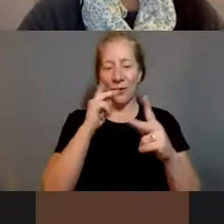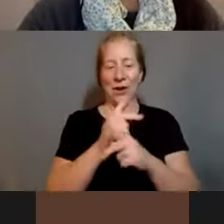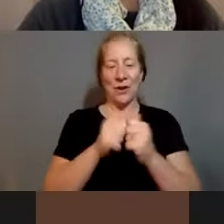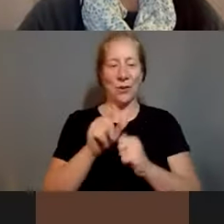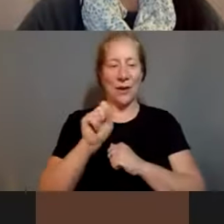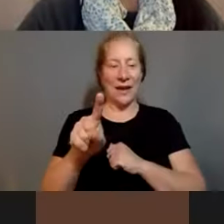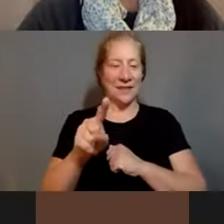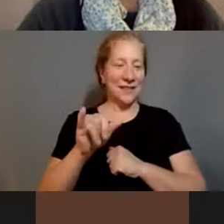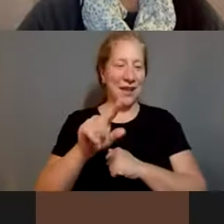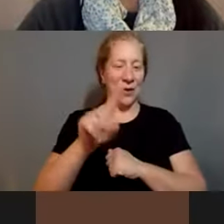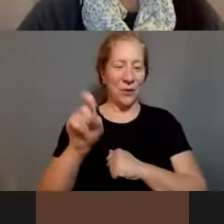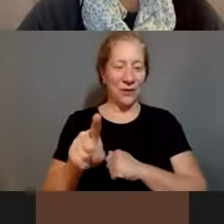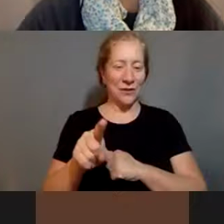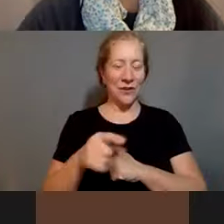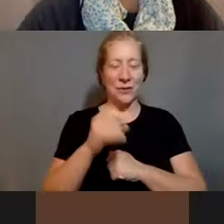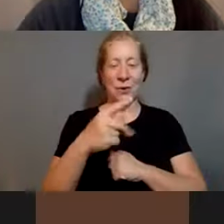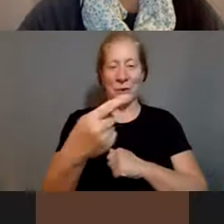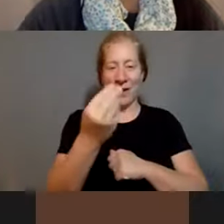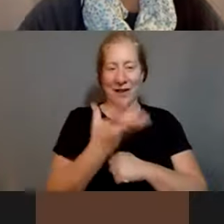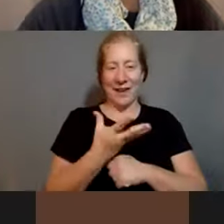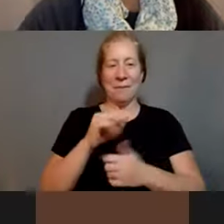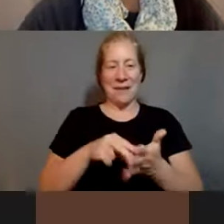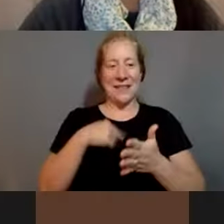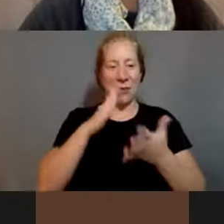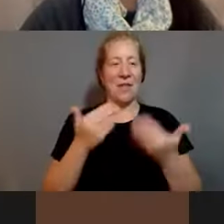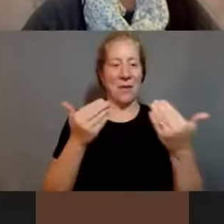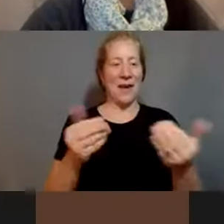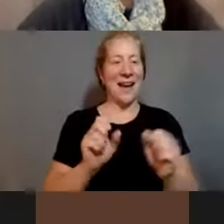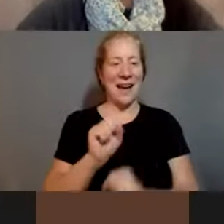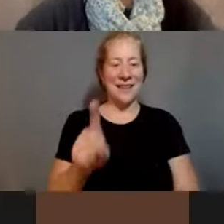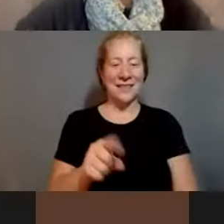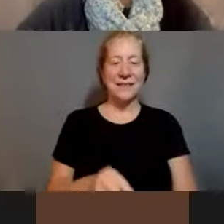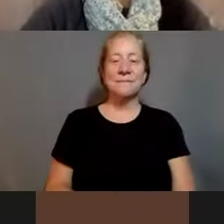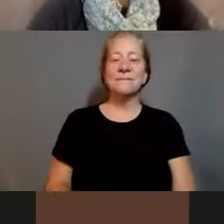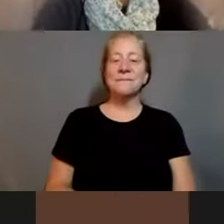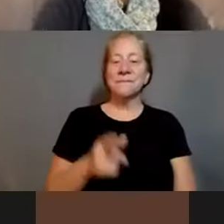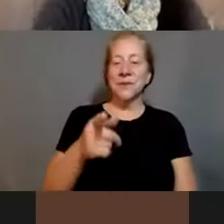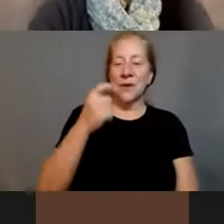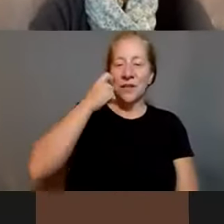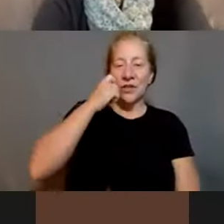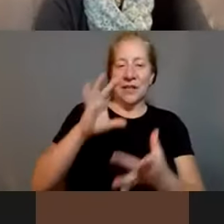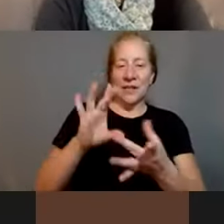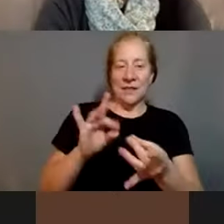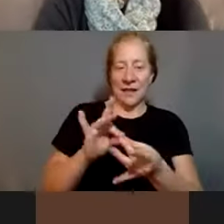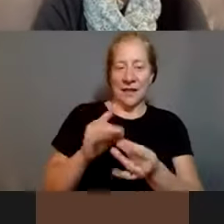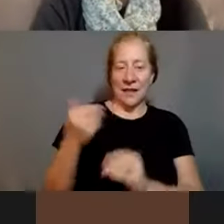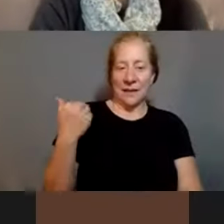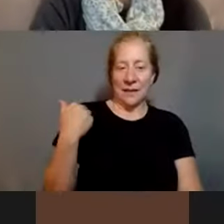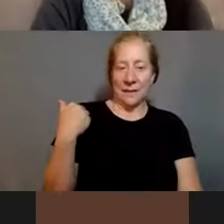called on prompts me to do it quickly. Along with what you were just saying, Doctor,